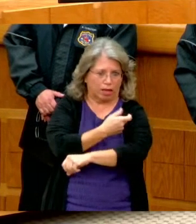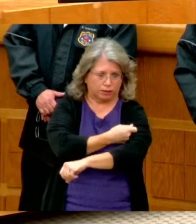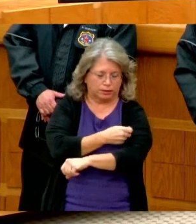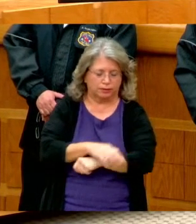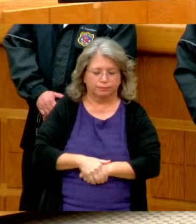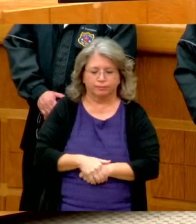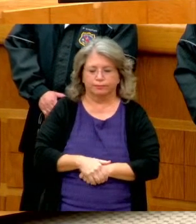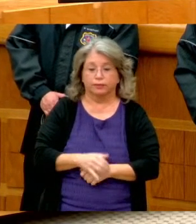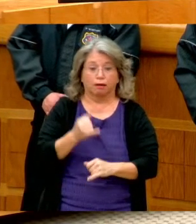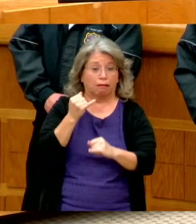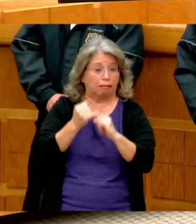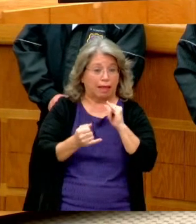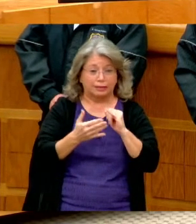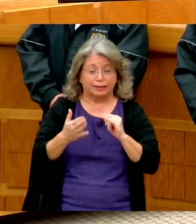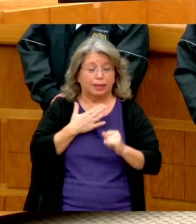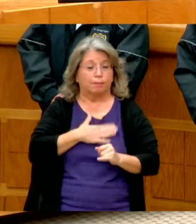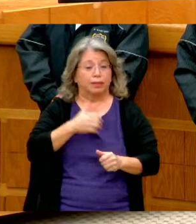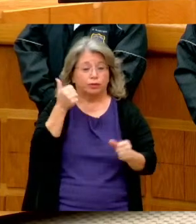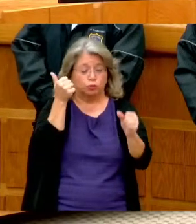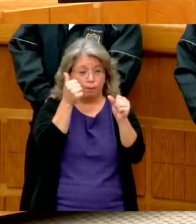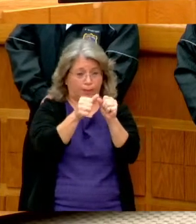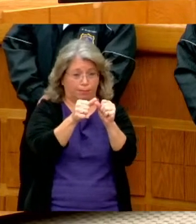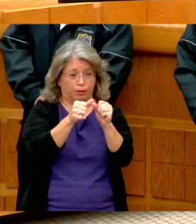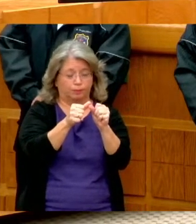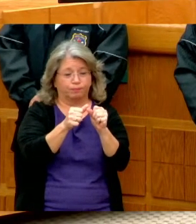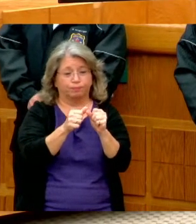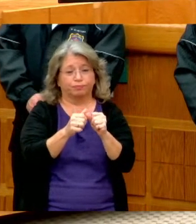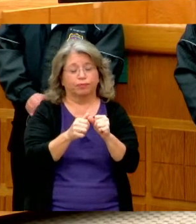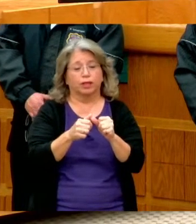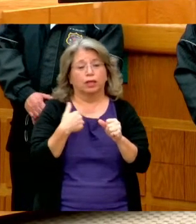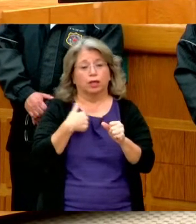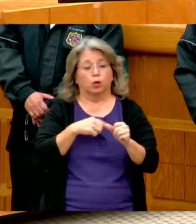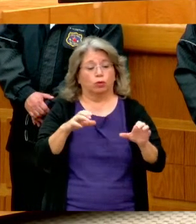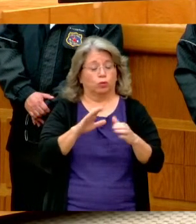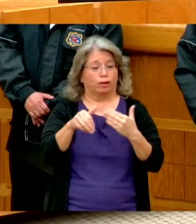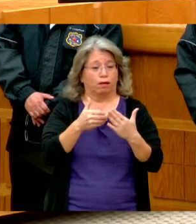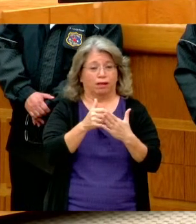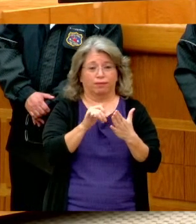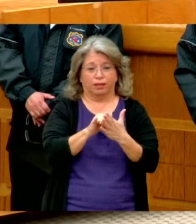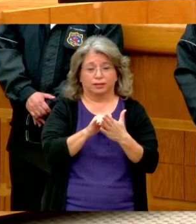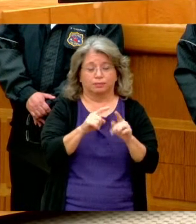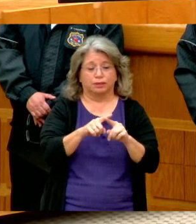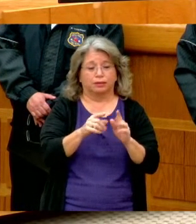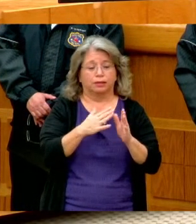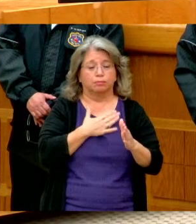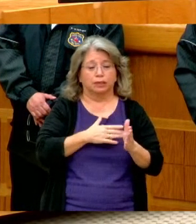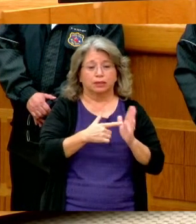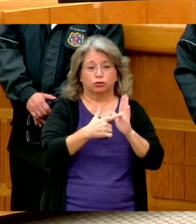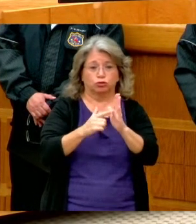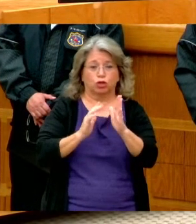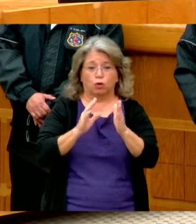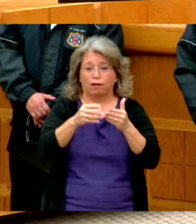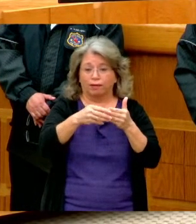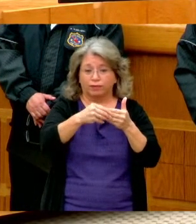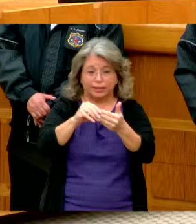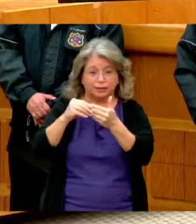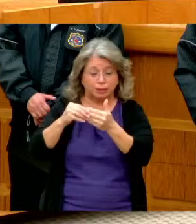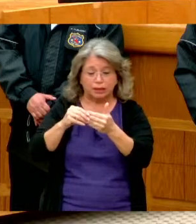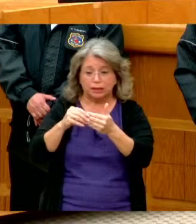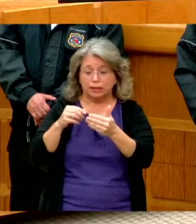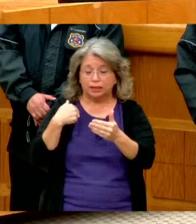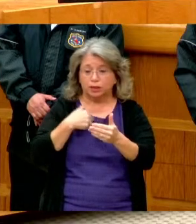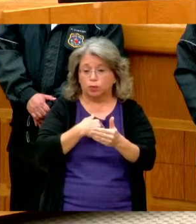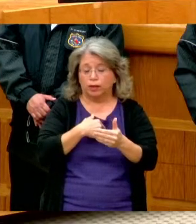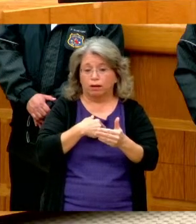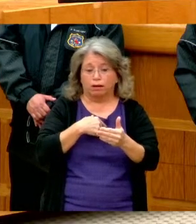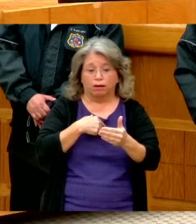please remember that while we're doing all of this to demonstrate our flexibility and quite frankly our creativeness, we are